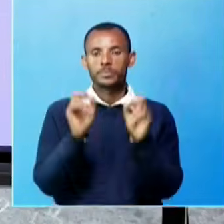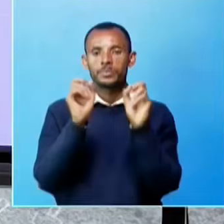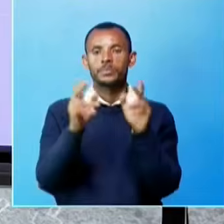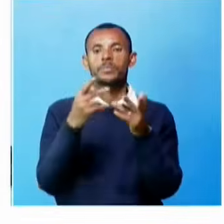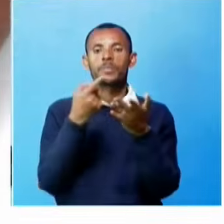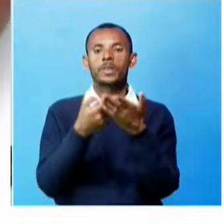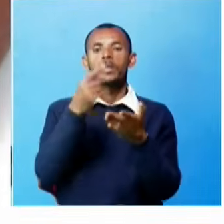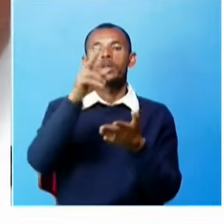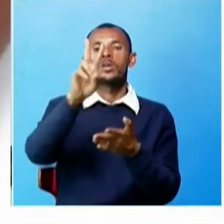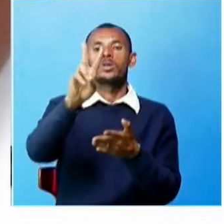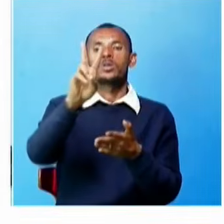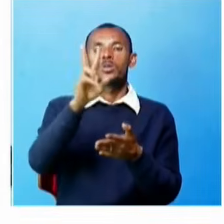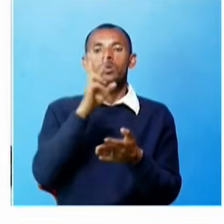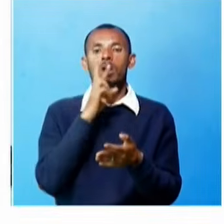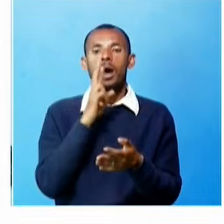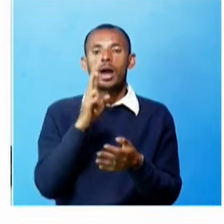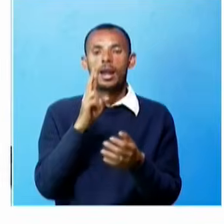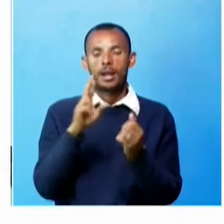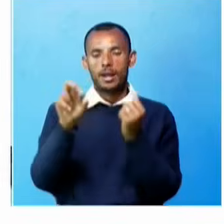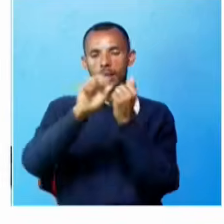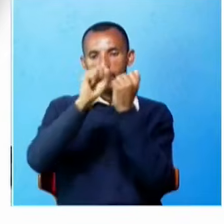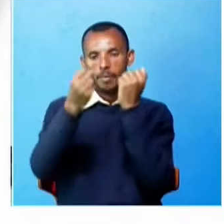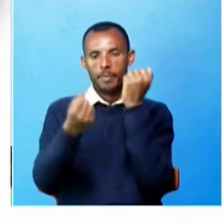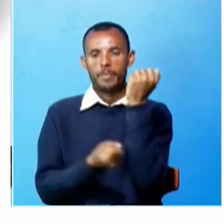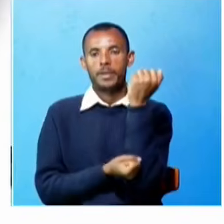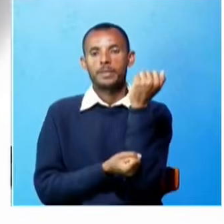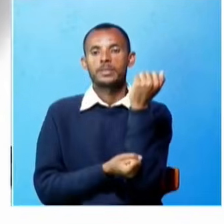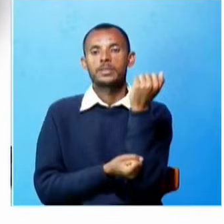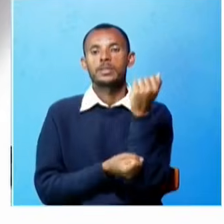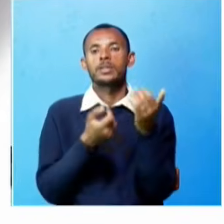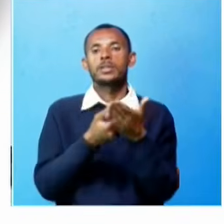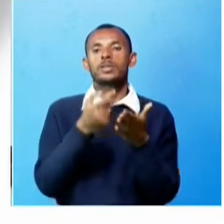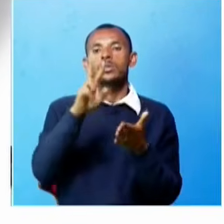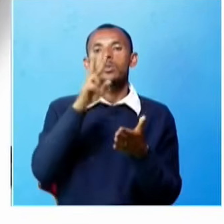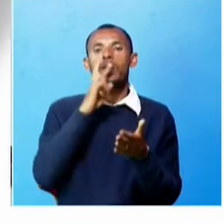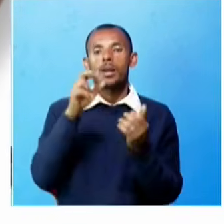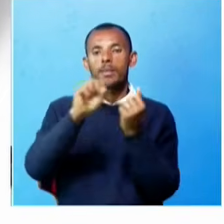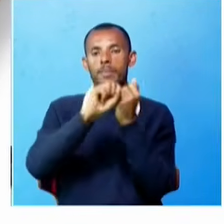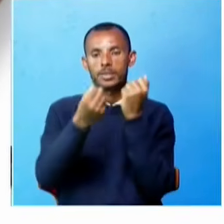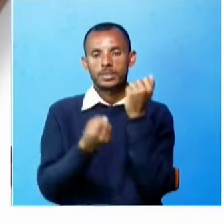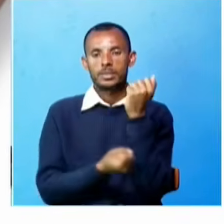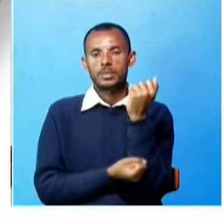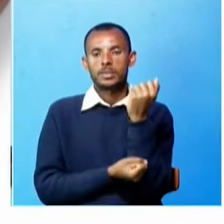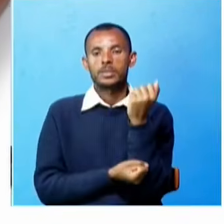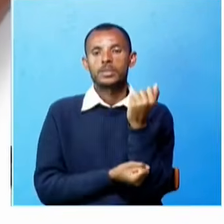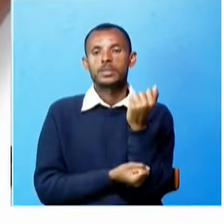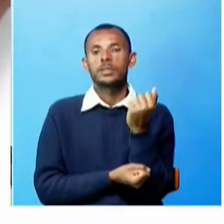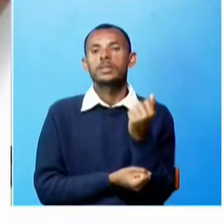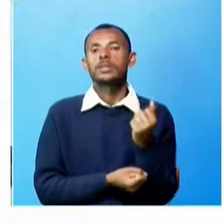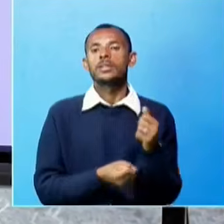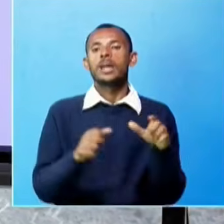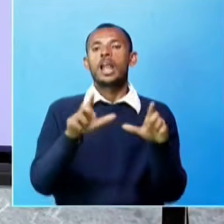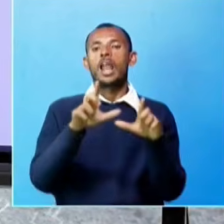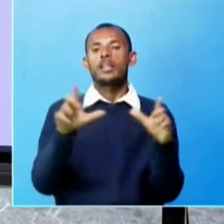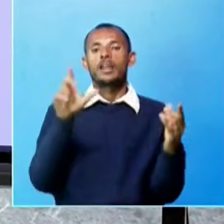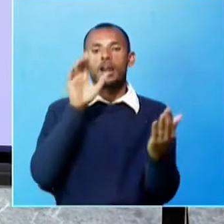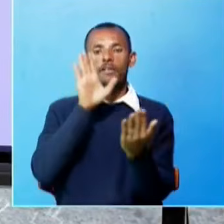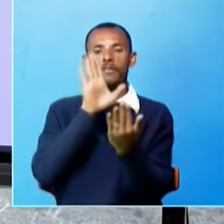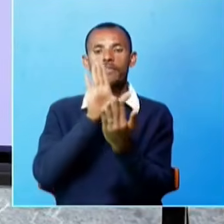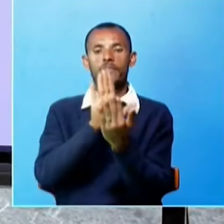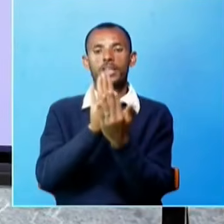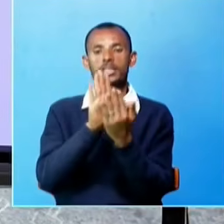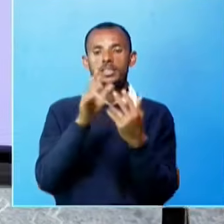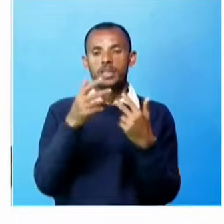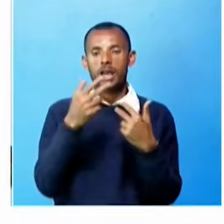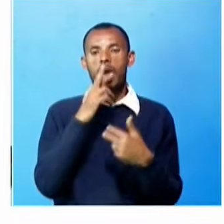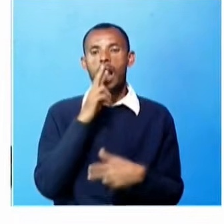These 2 are the bases. Okay, these 2 are the bases. The lateral faces are